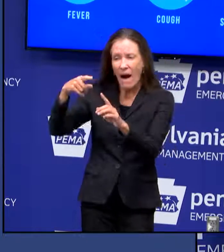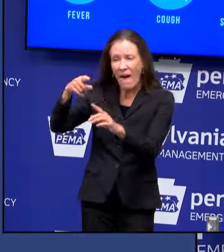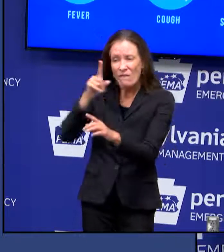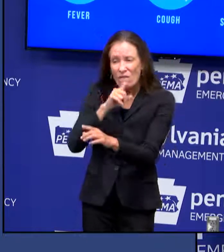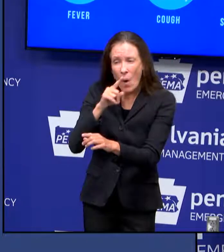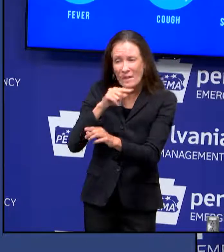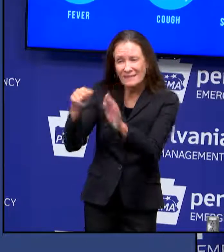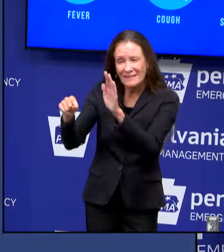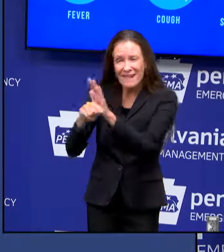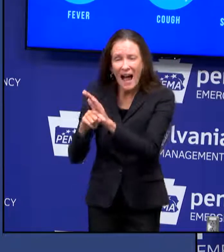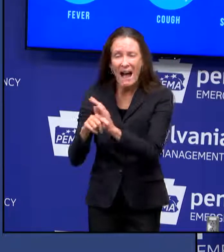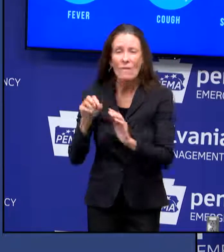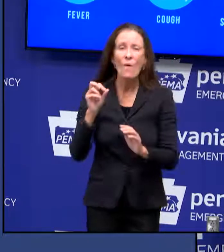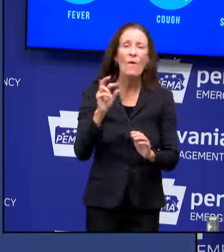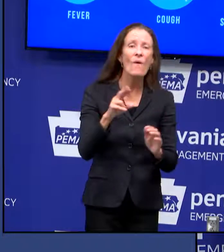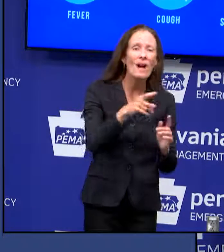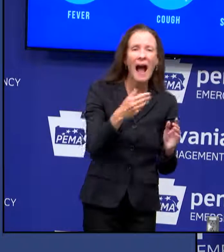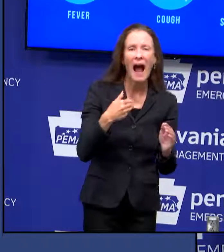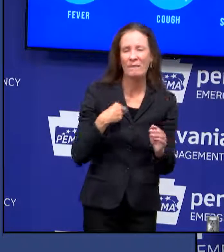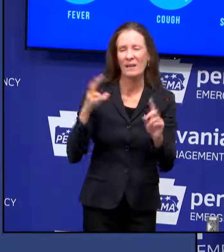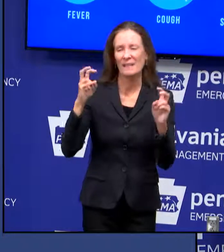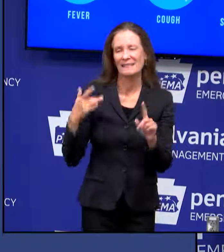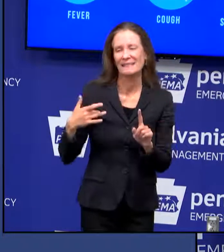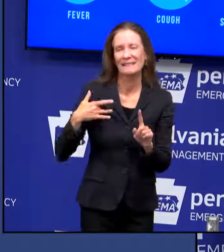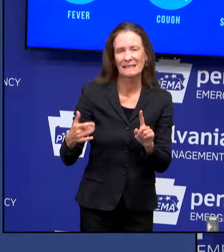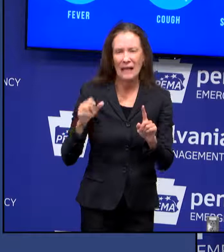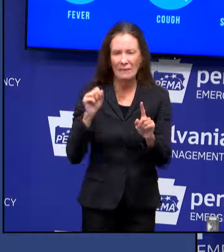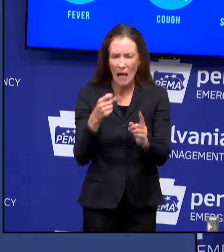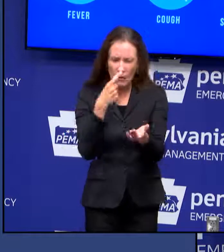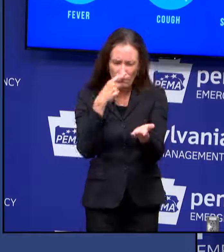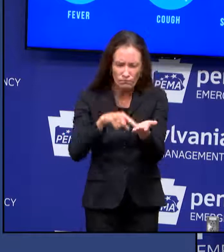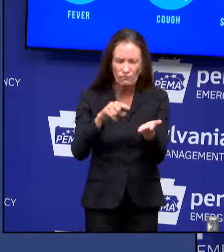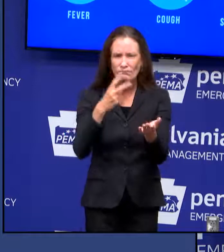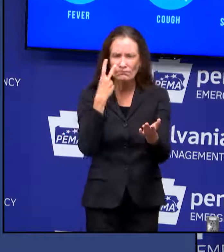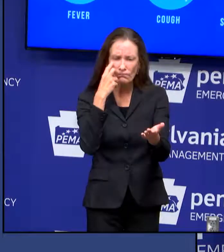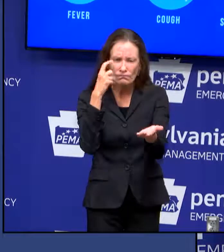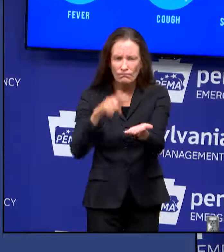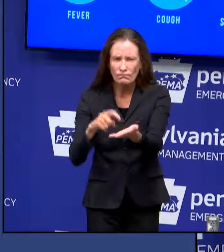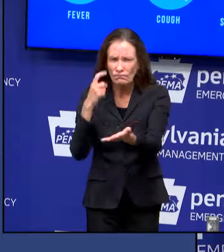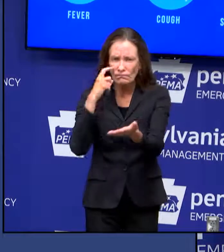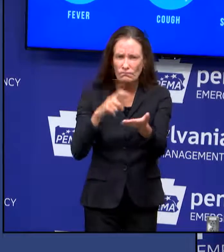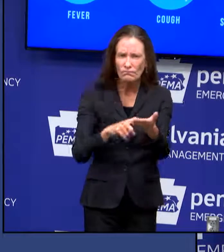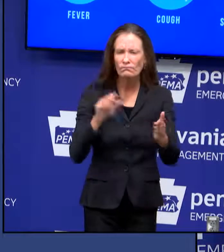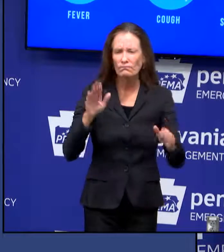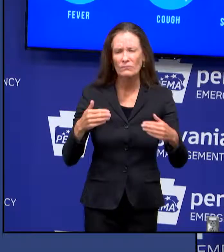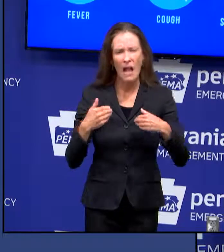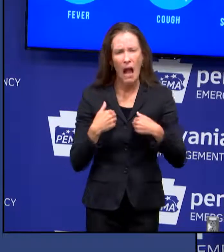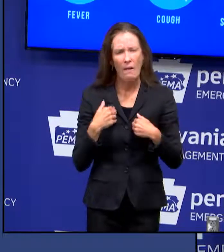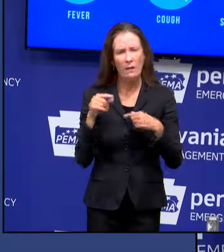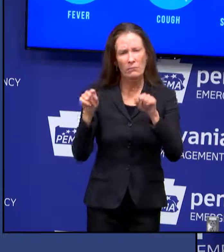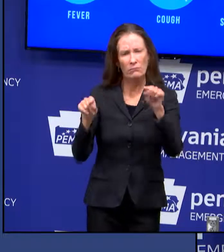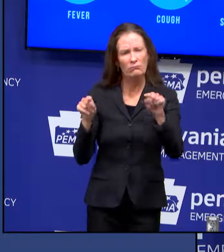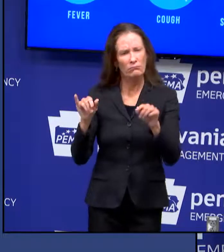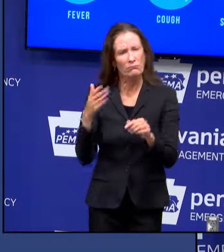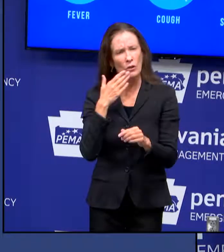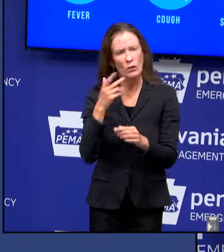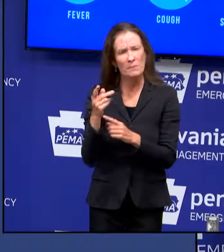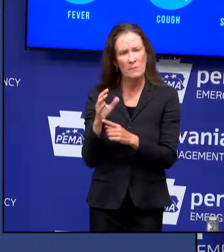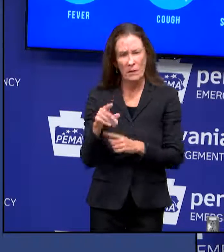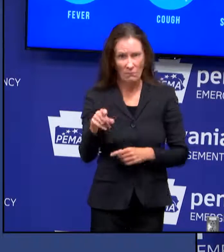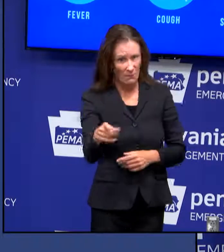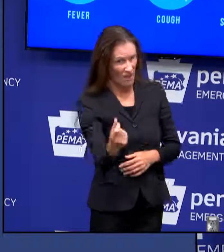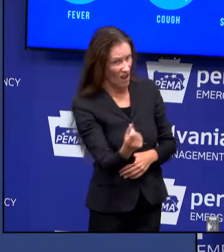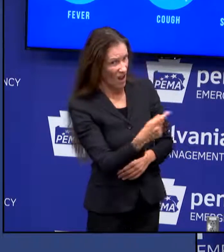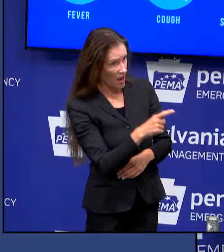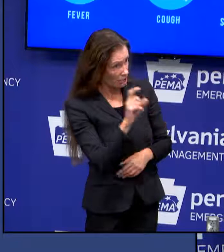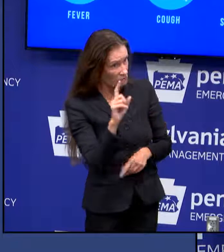gold standard of what we're looking at. The reason I ask is because I have been given a specific example, and I talked to the individual who had taken 2 tests